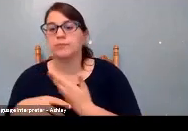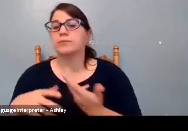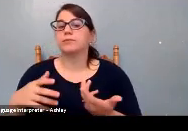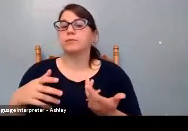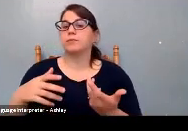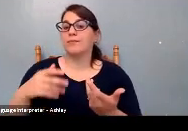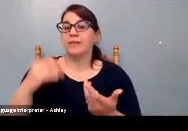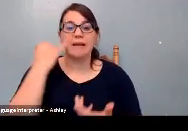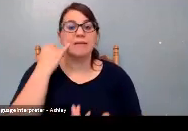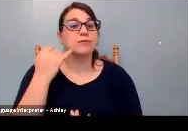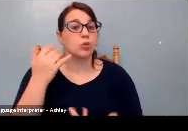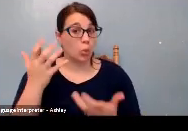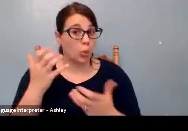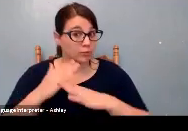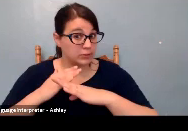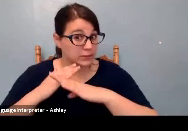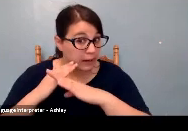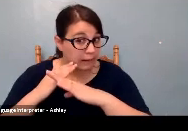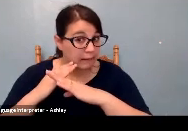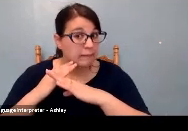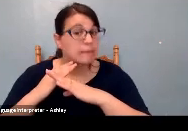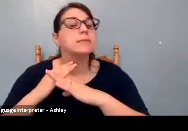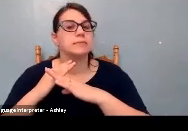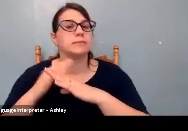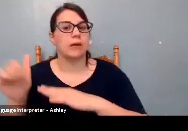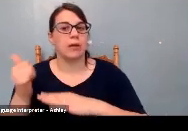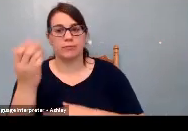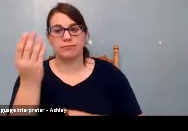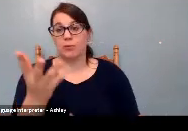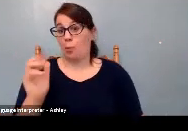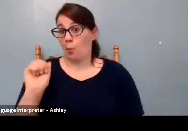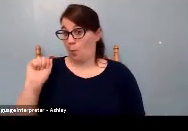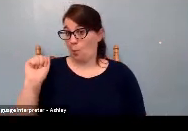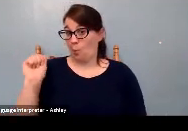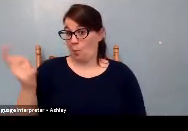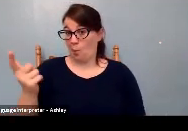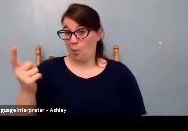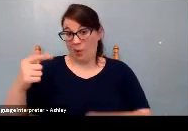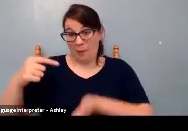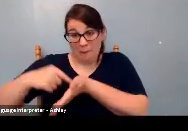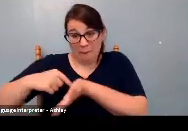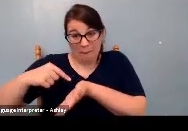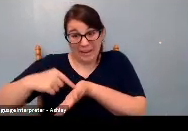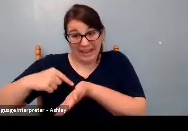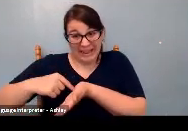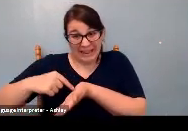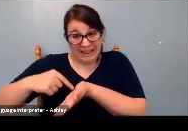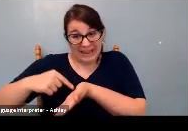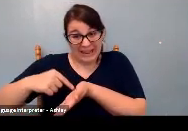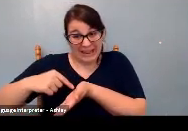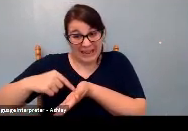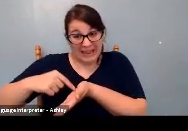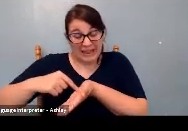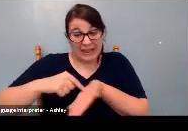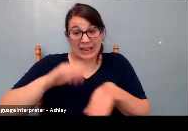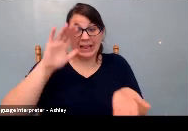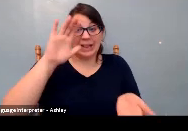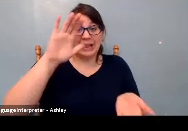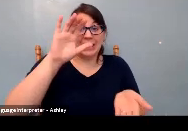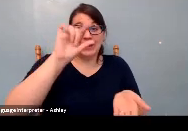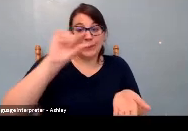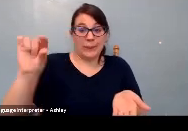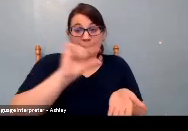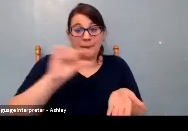accounts. First, all outstanding bills for qualified disability expenses are paid out. You can deduct